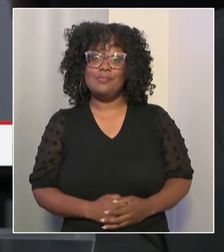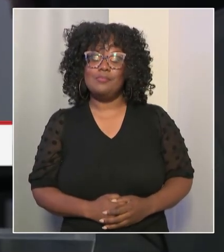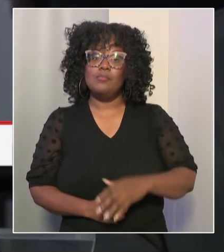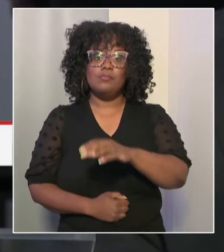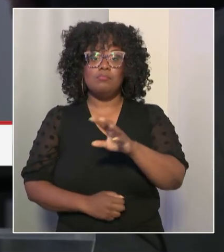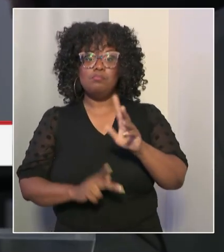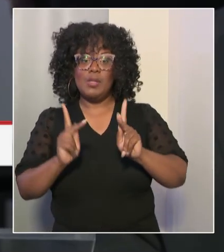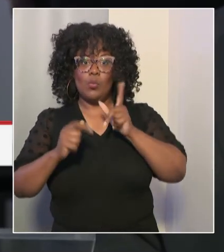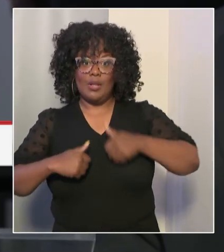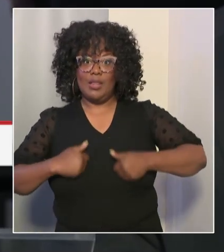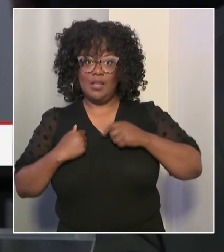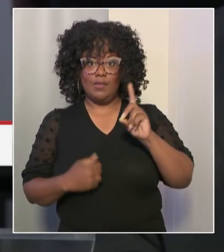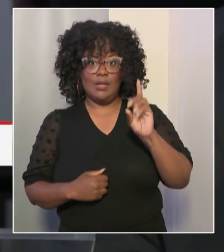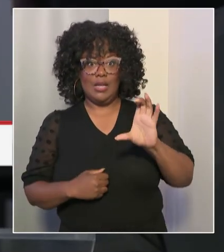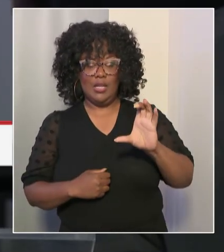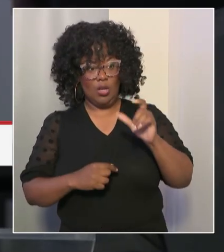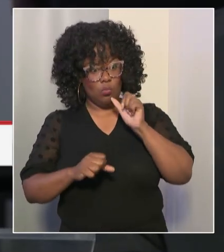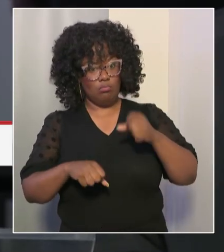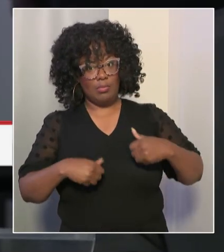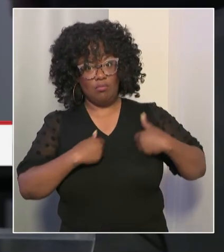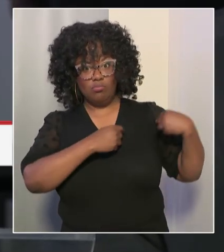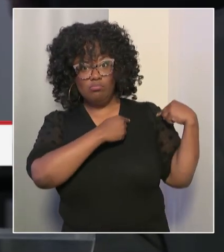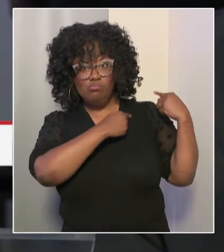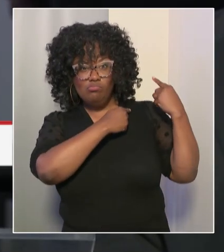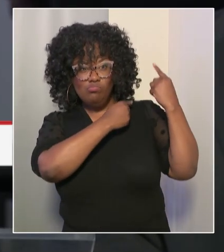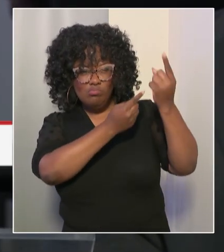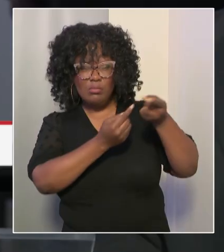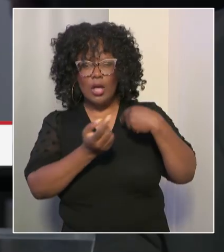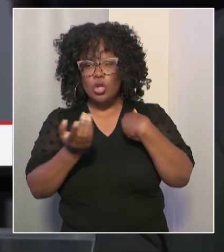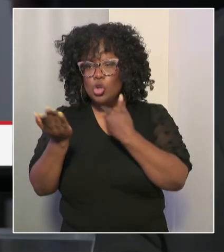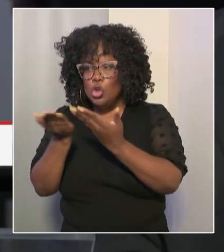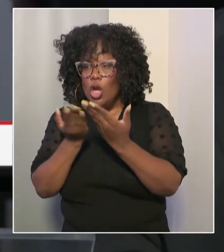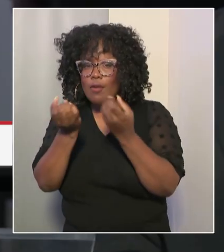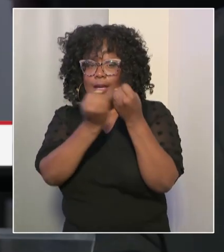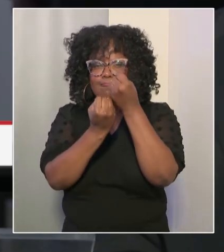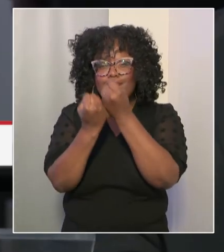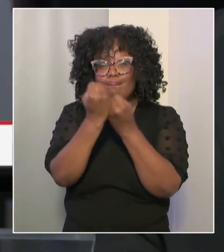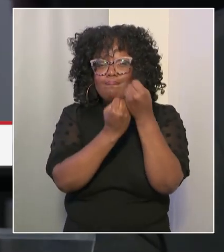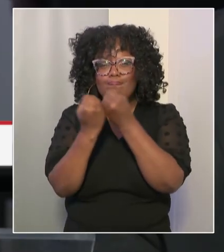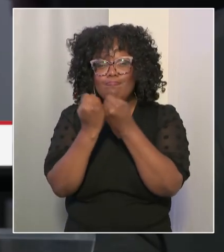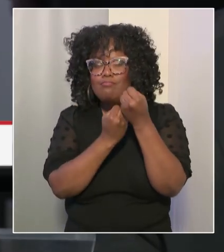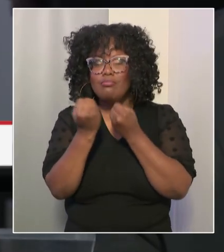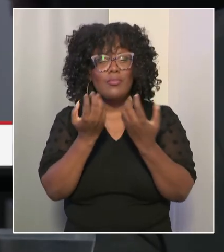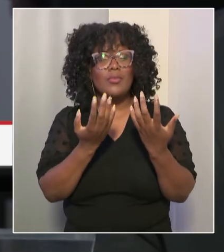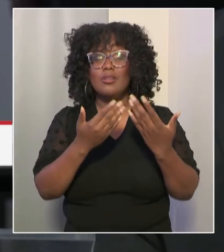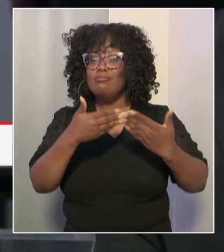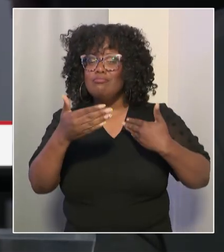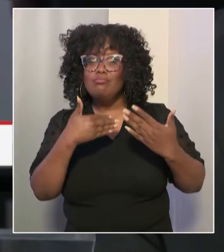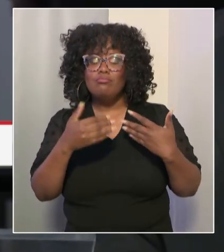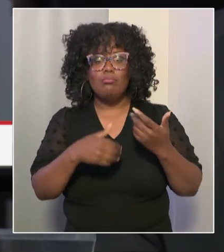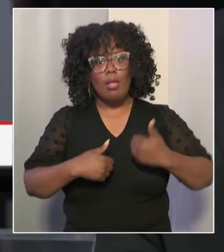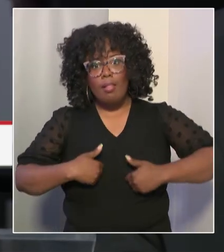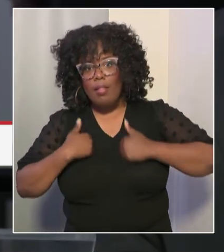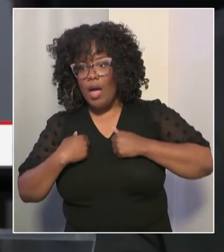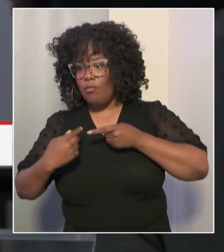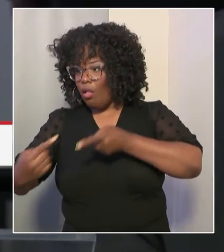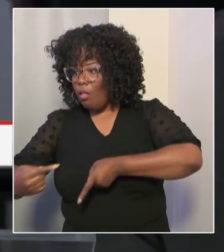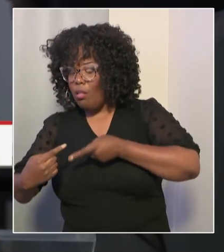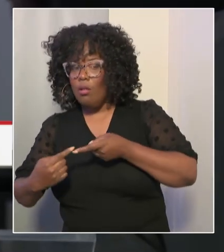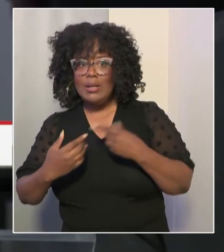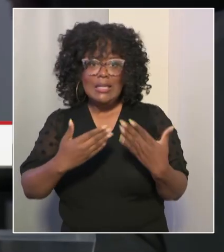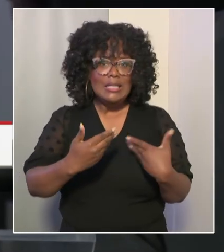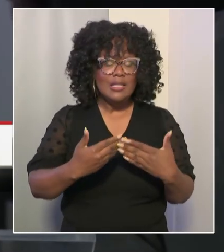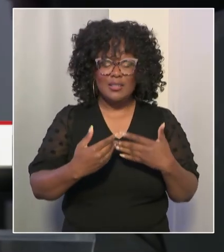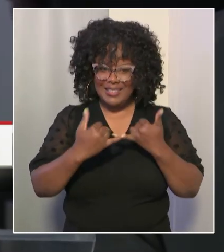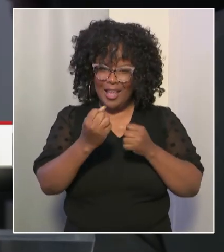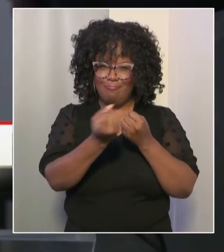help build DC. So thank you for sharing your family story, Devin, and continuing the tradition